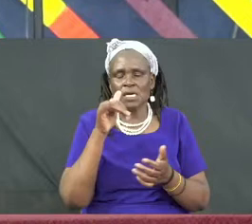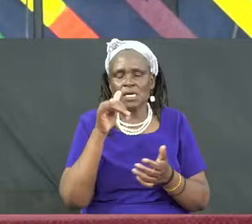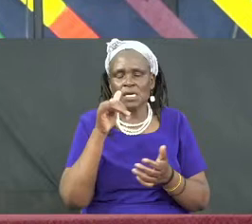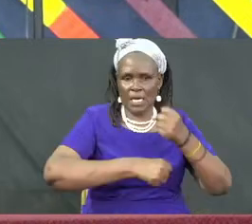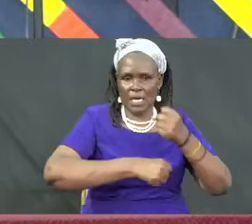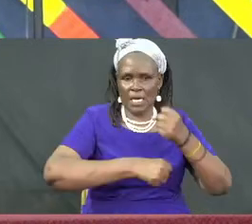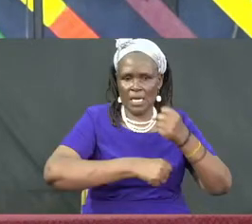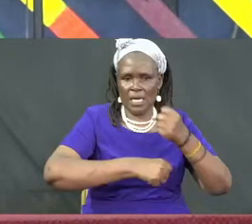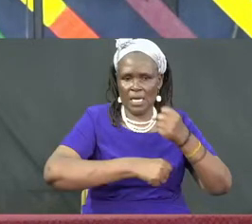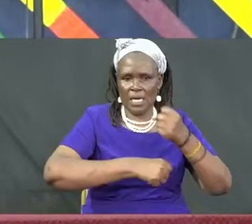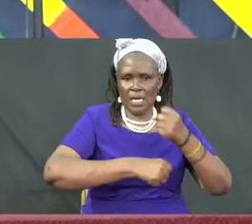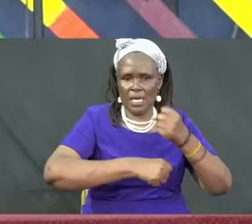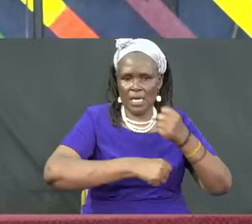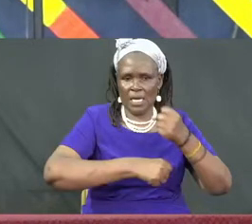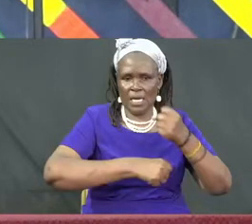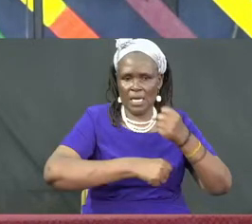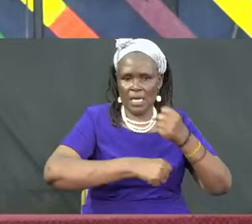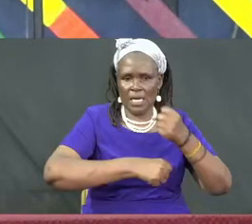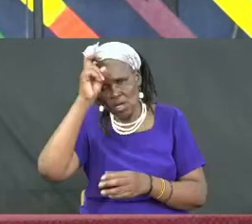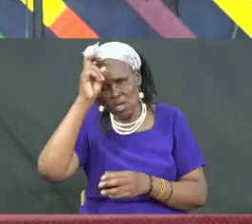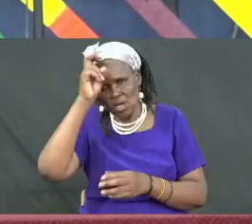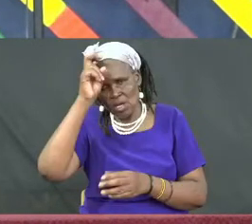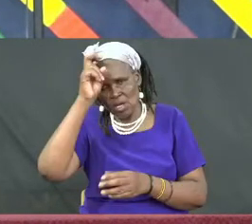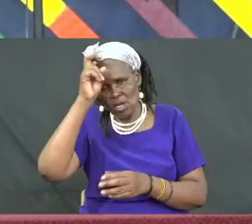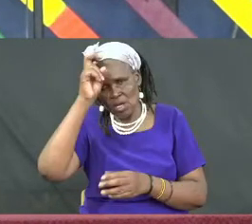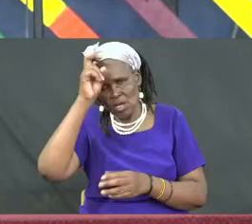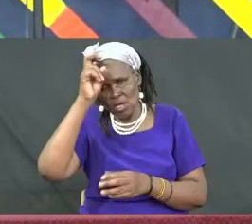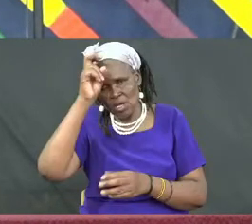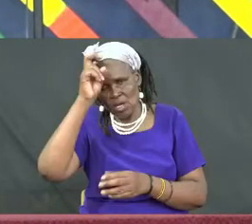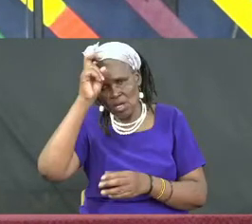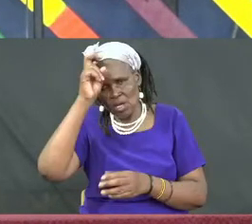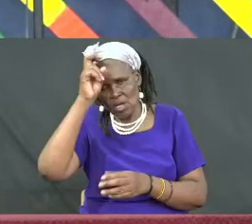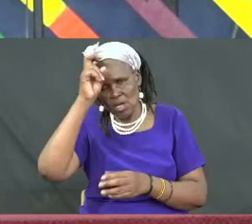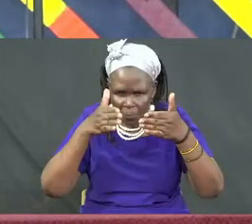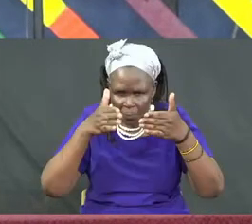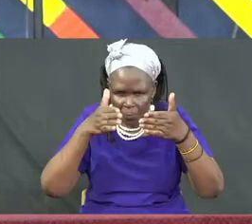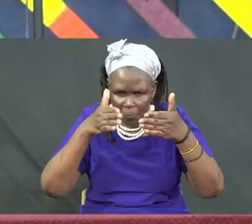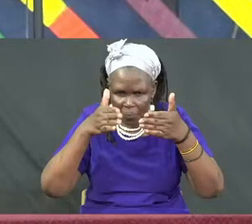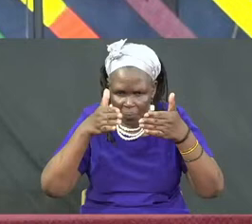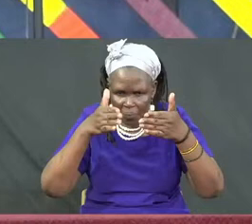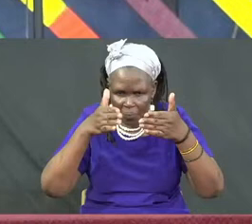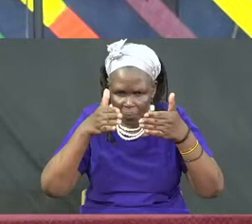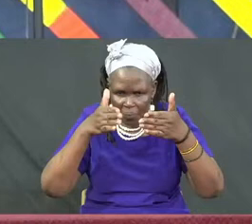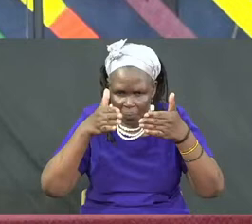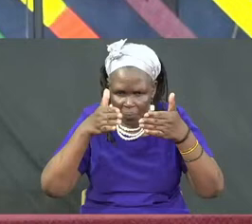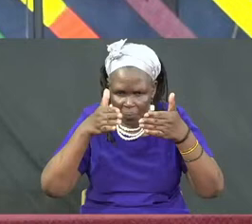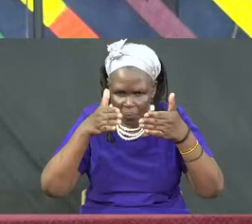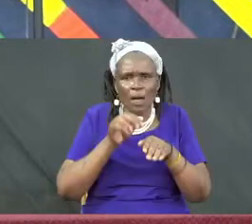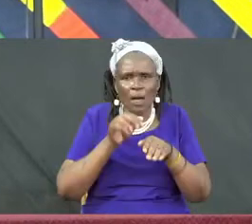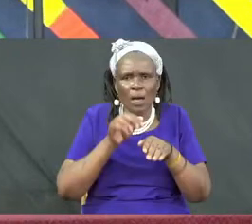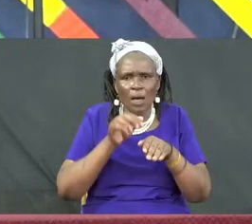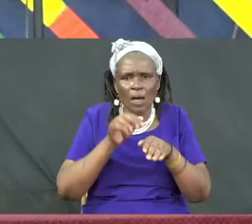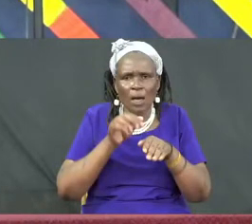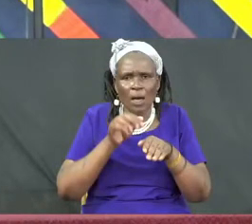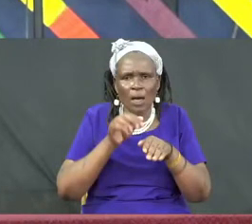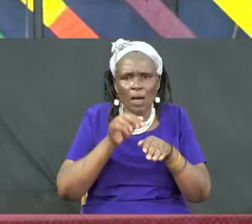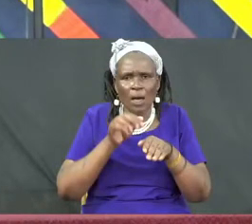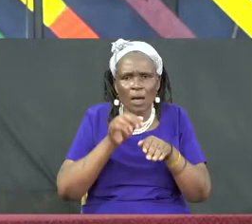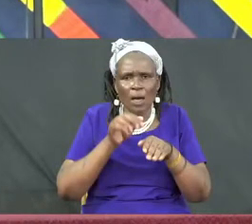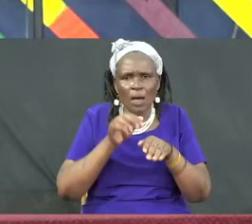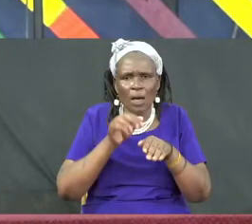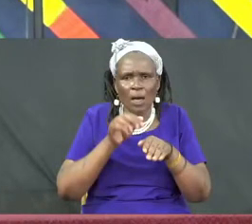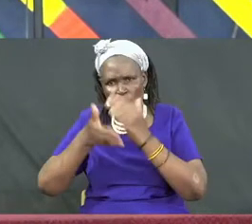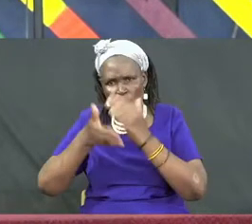and the works of Satan were more concentrated in Pergamum. But also it means and was